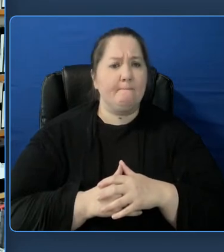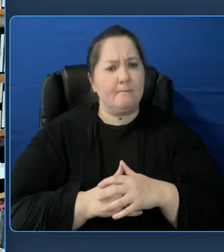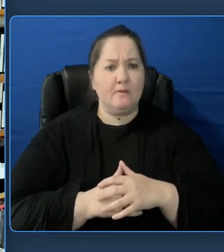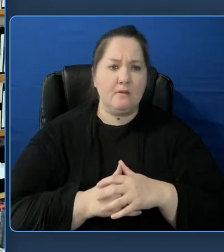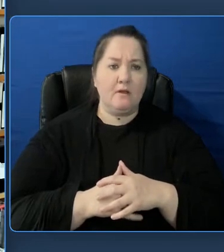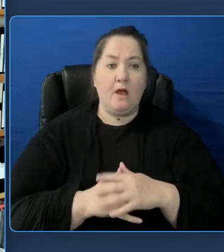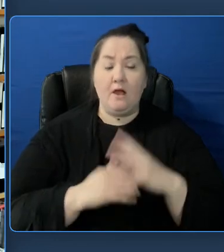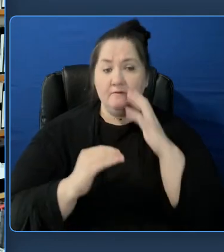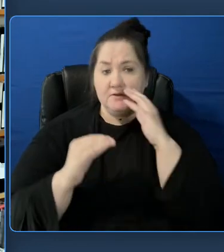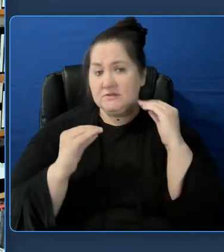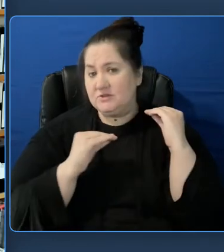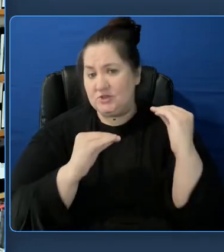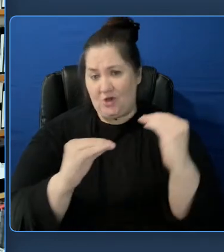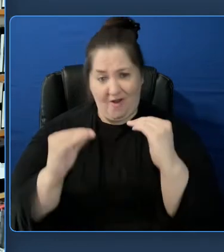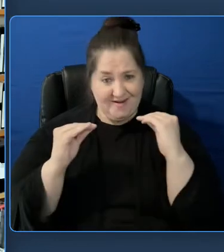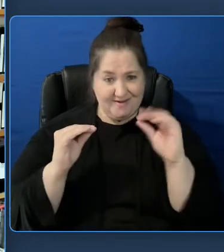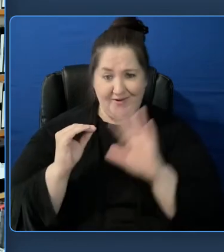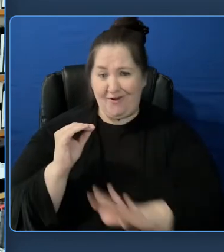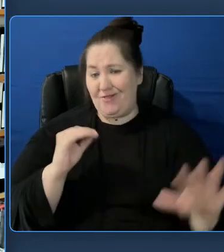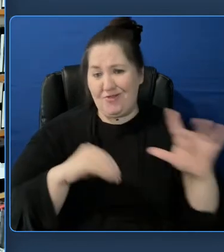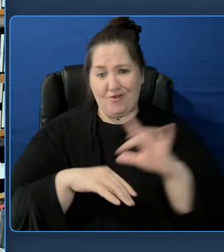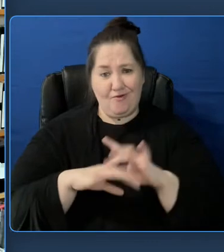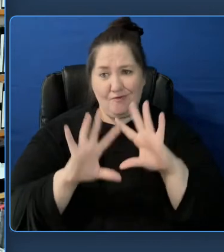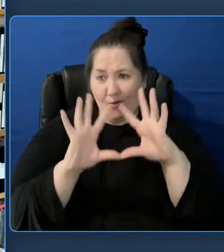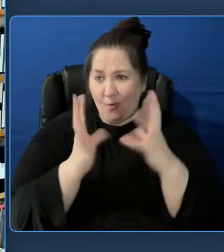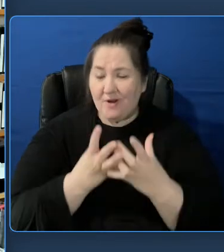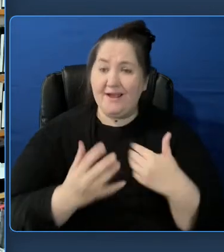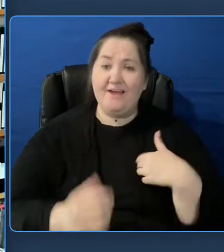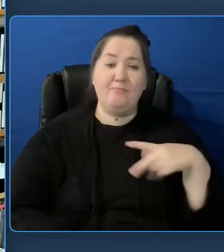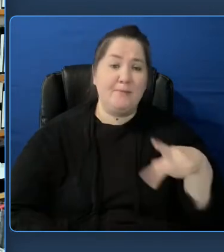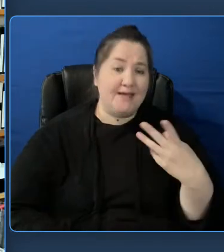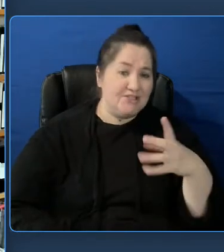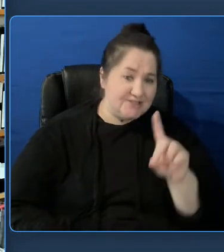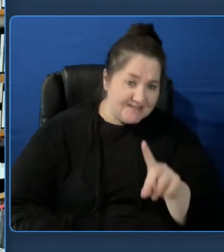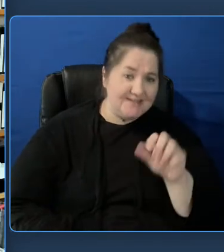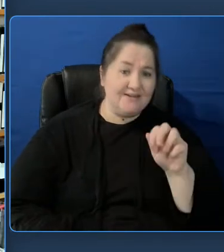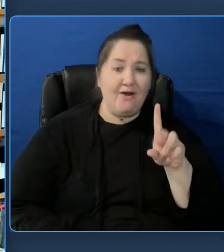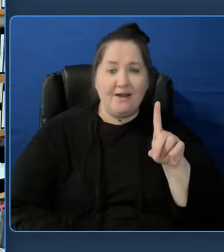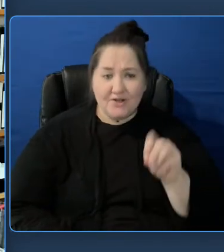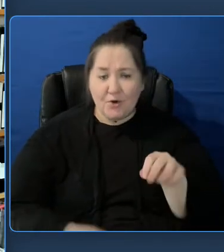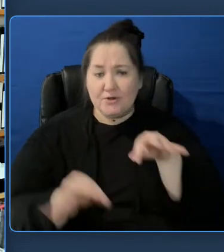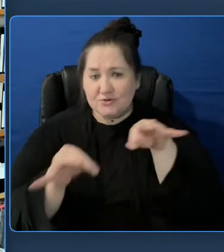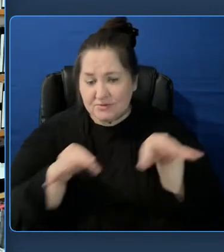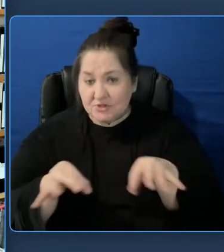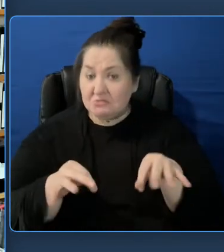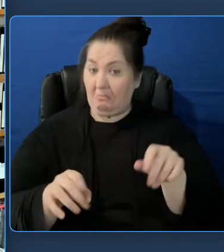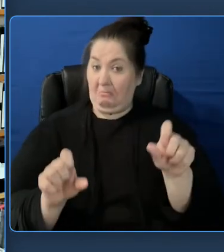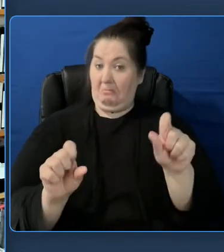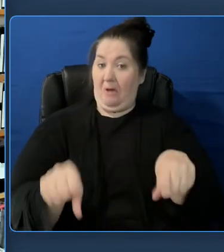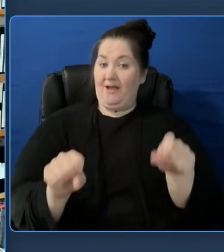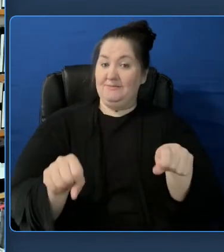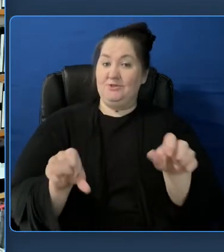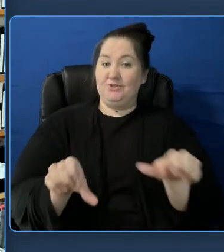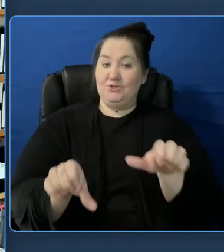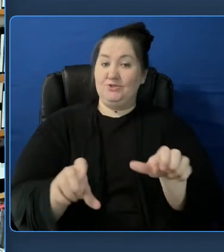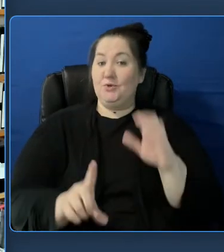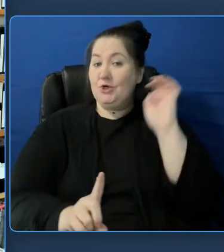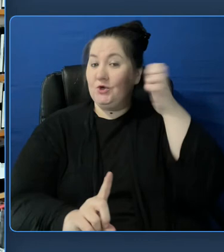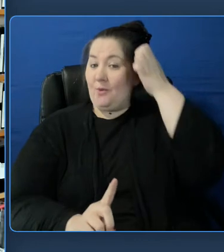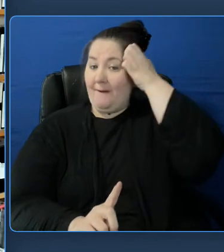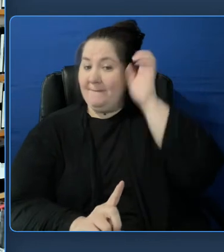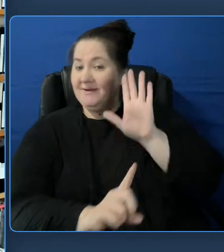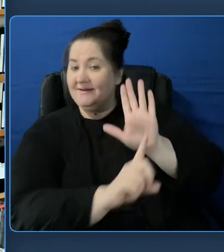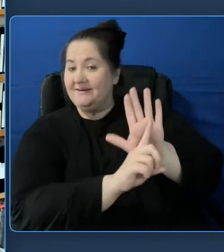I've taught description all around the world and have my Ph.D. in audio description, which is possible to do in